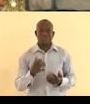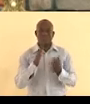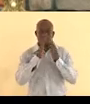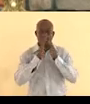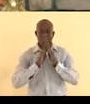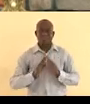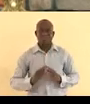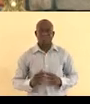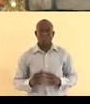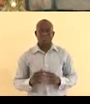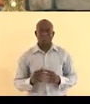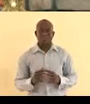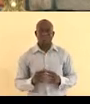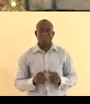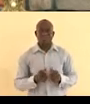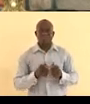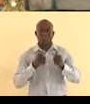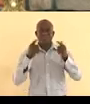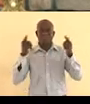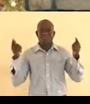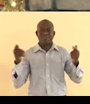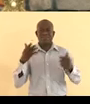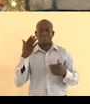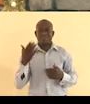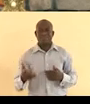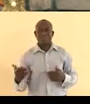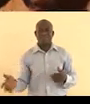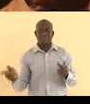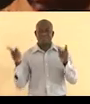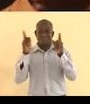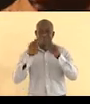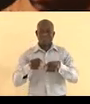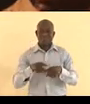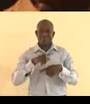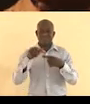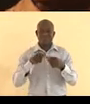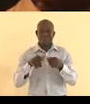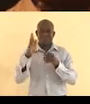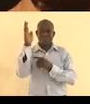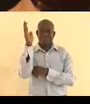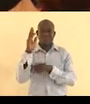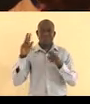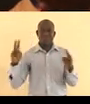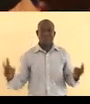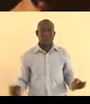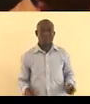there is peace. The other day we sang, great things happen when God visits.